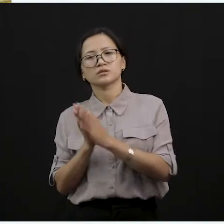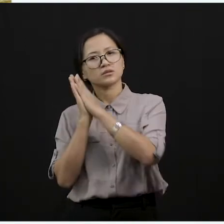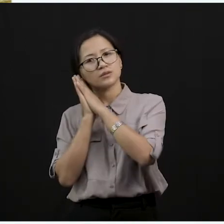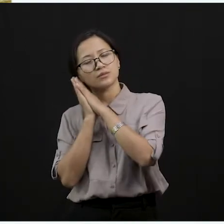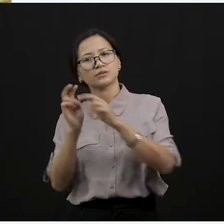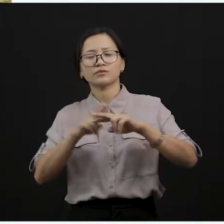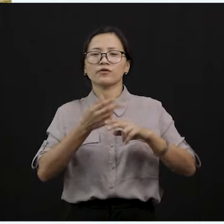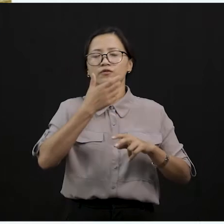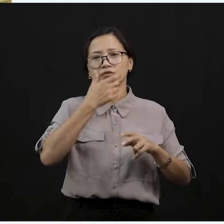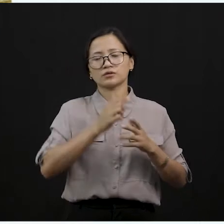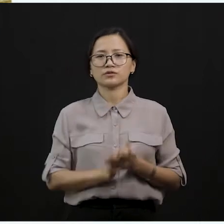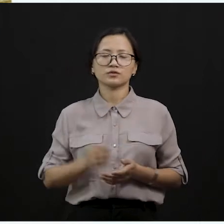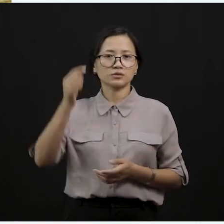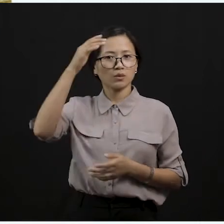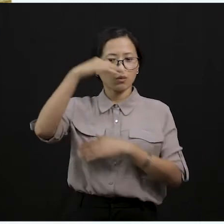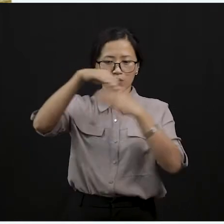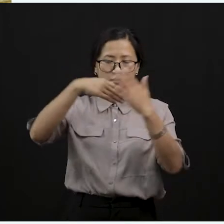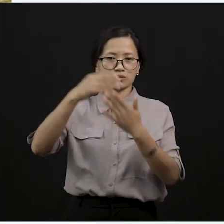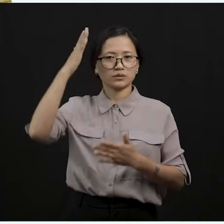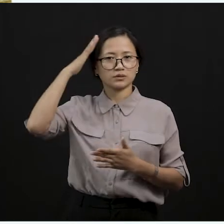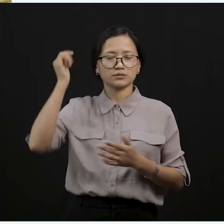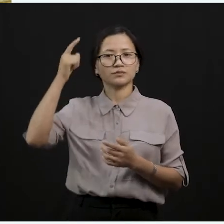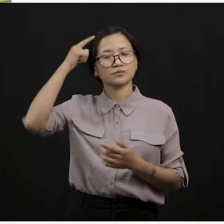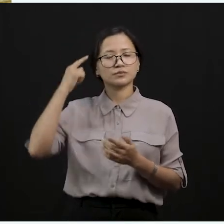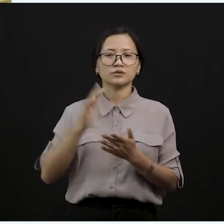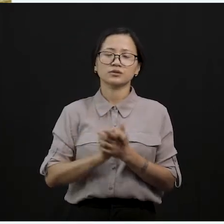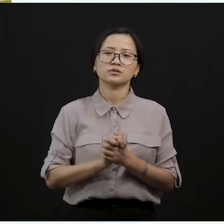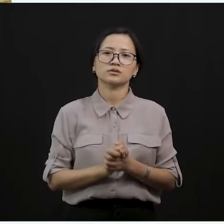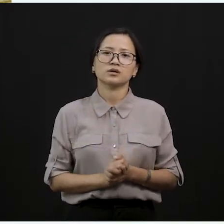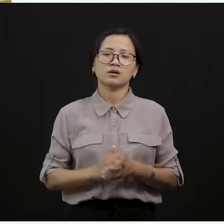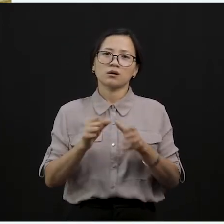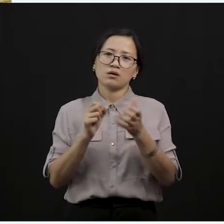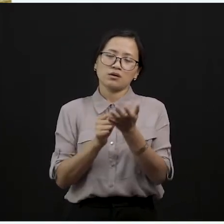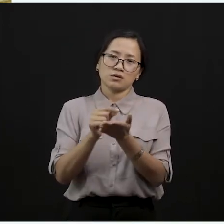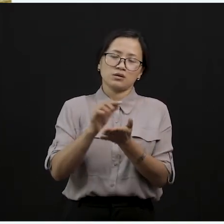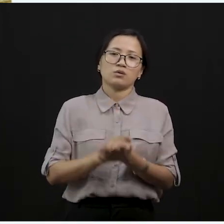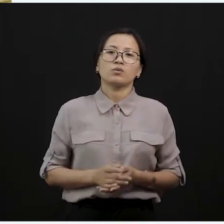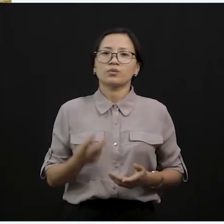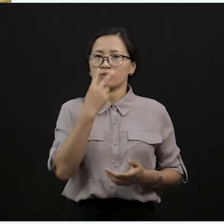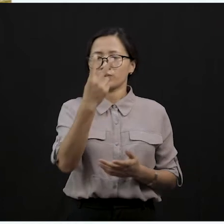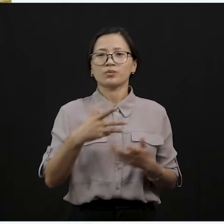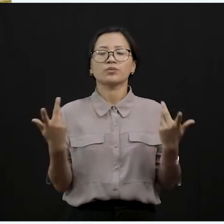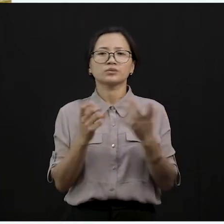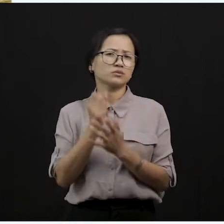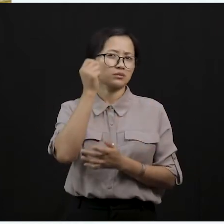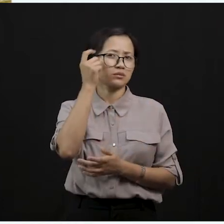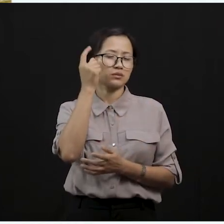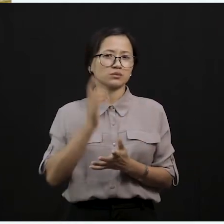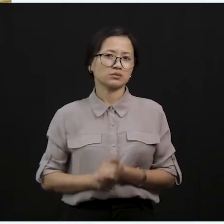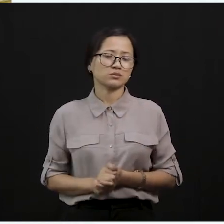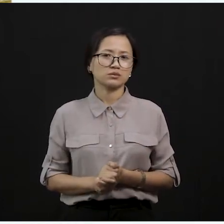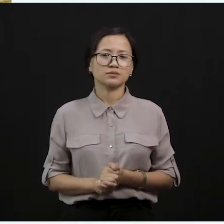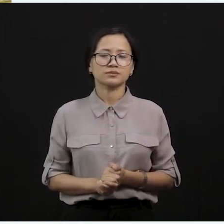fun of all these ants. So you can check this picture, students. What do you understand